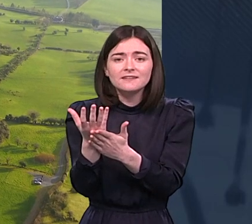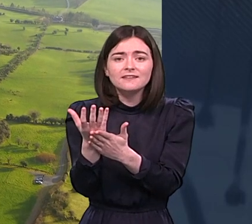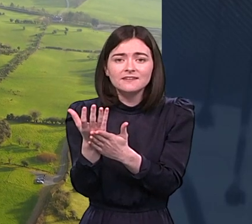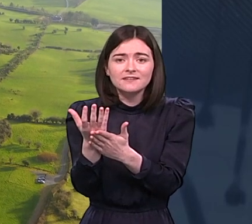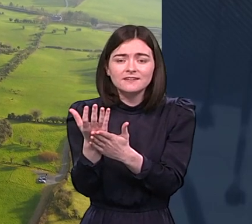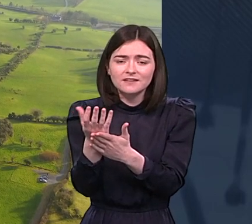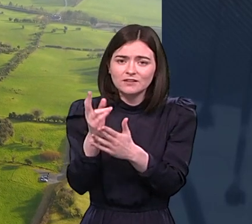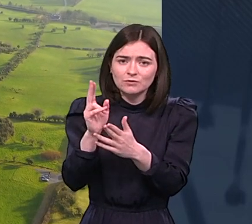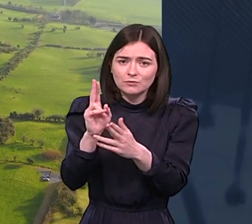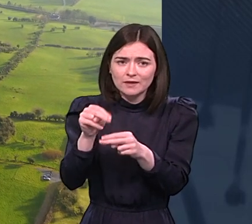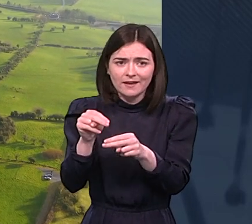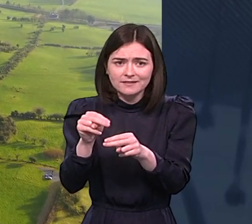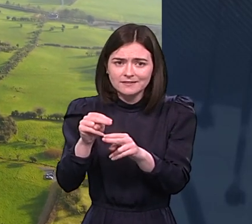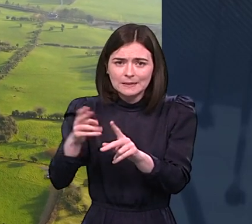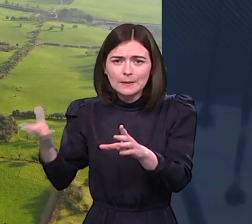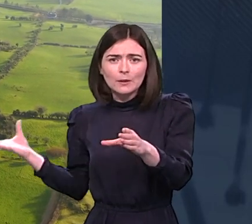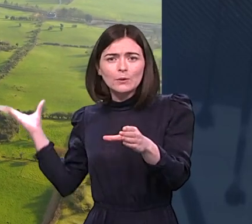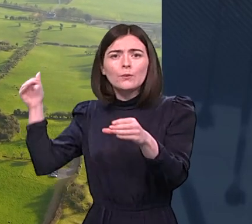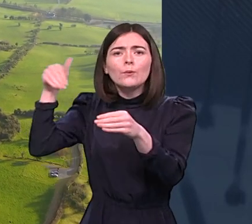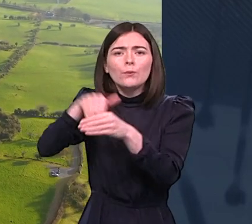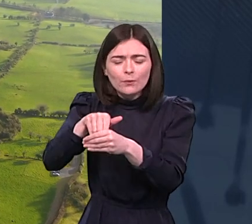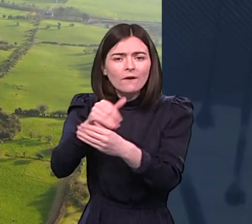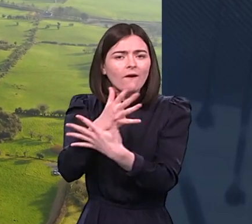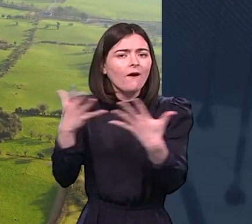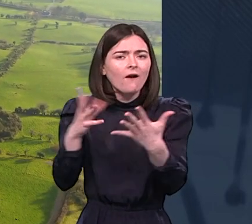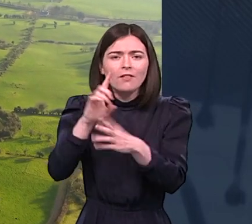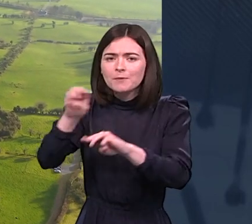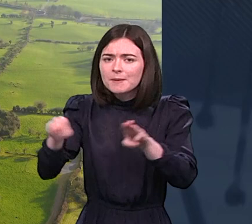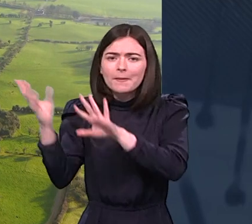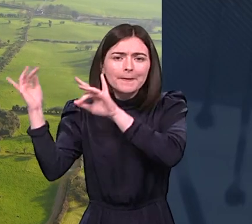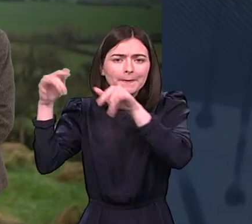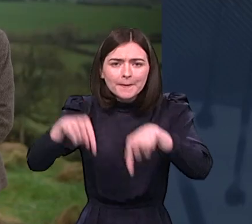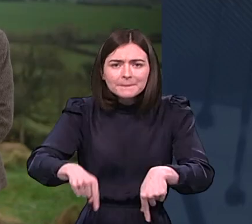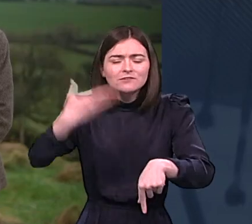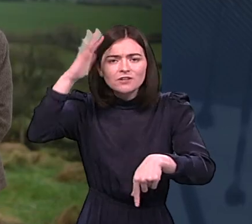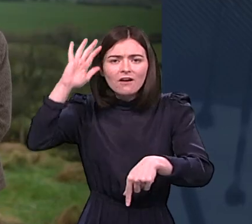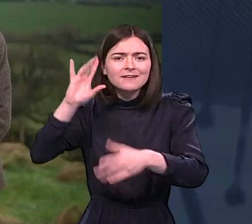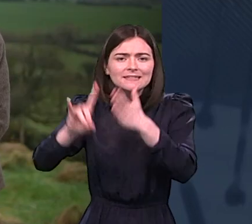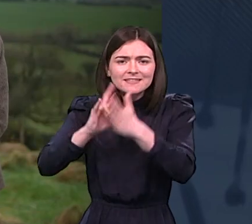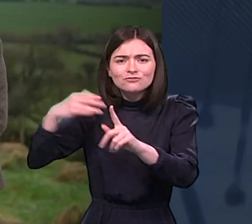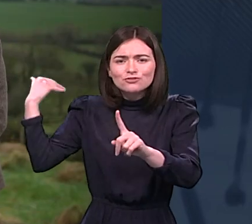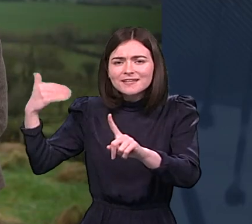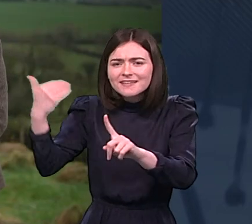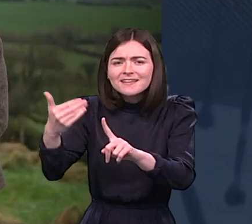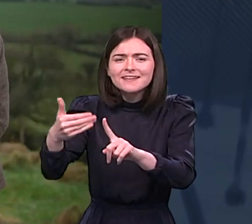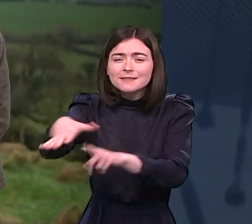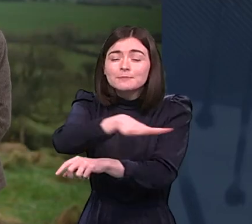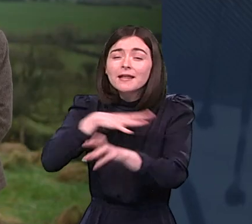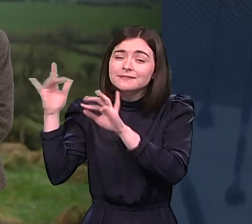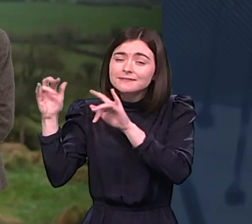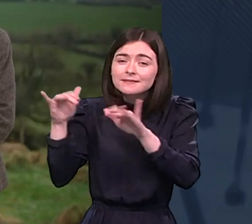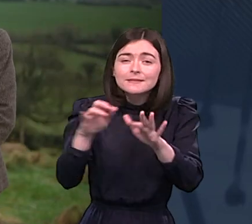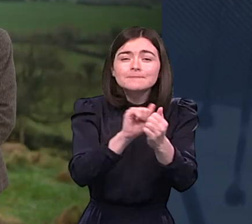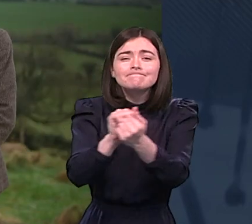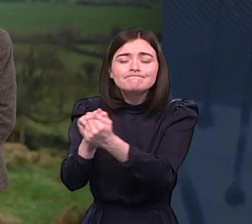take in all of the ages and all of the different people who came through Ireland, become places of assembly and places to gather and